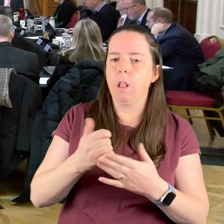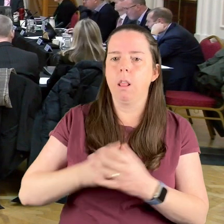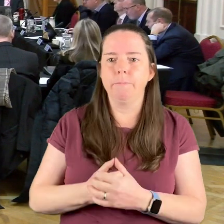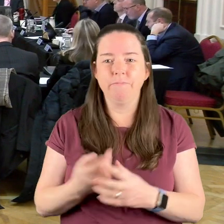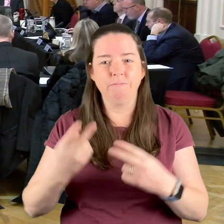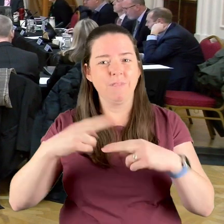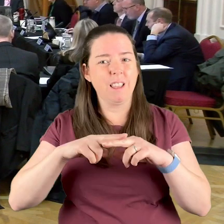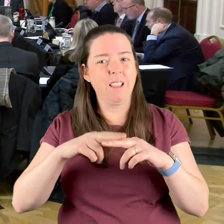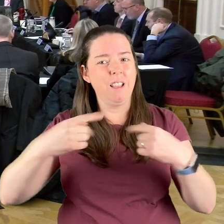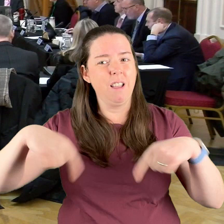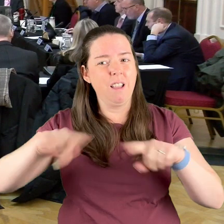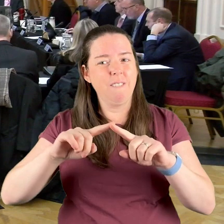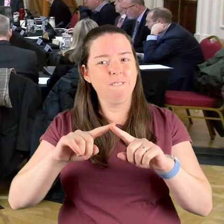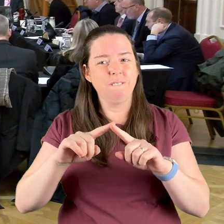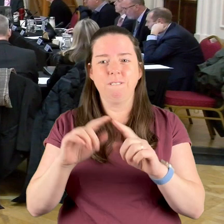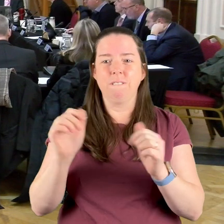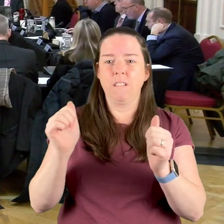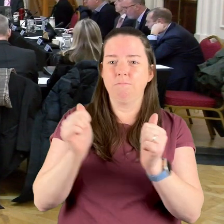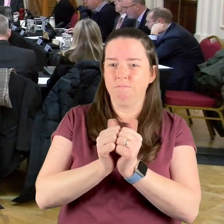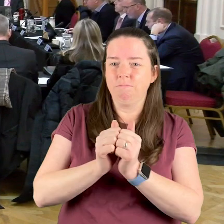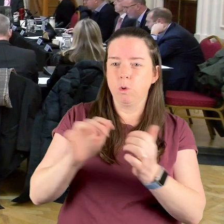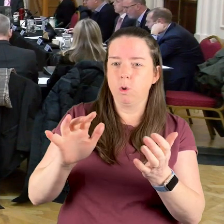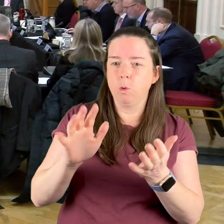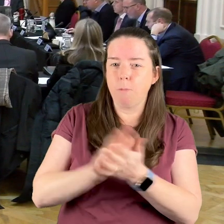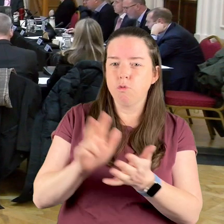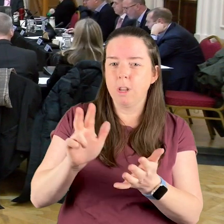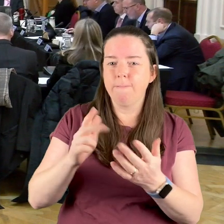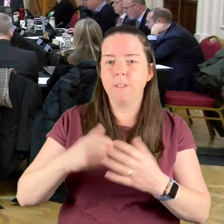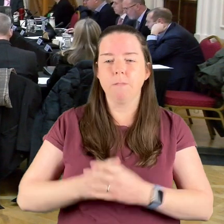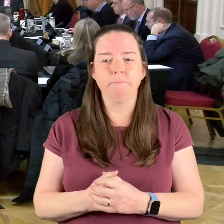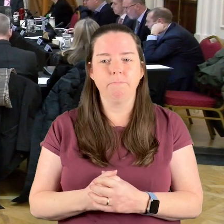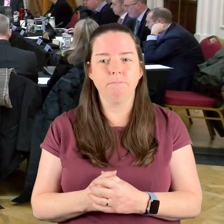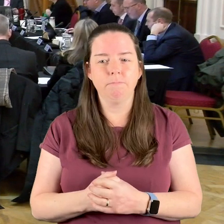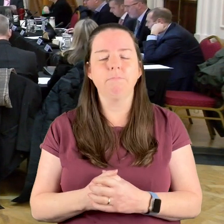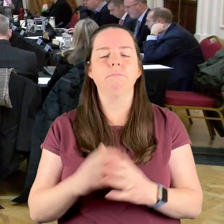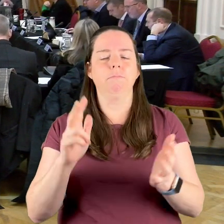would be helpful. Is the board content to approve on that basis?